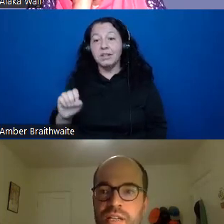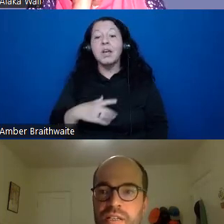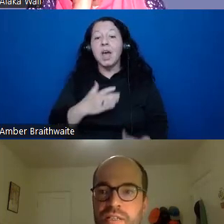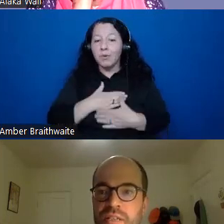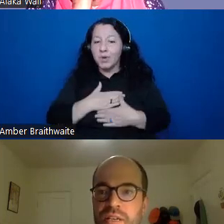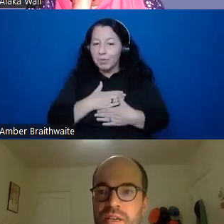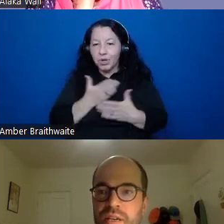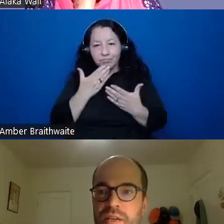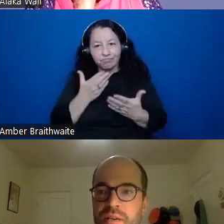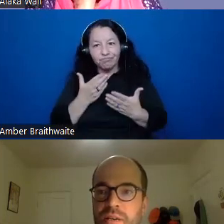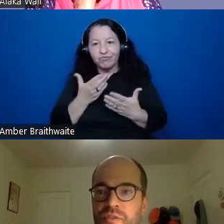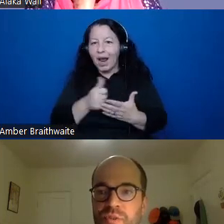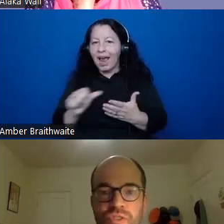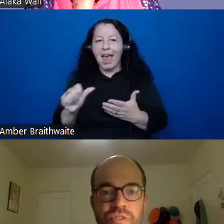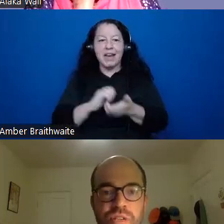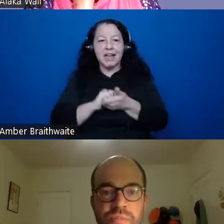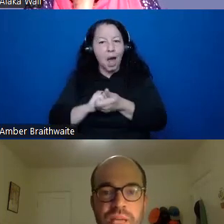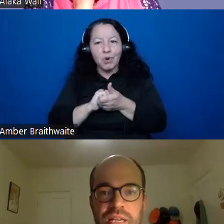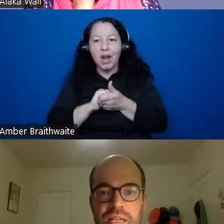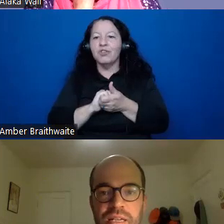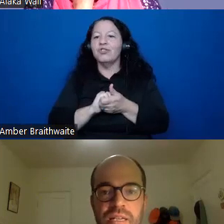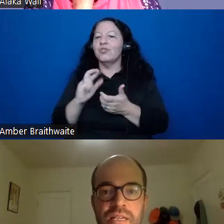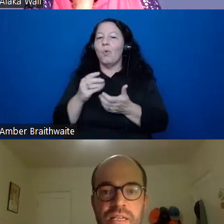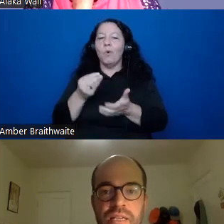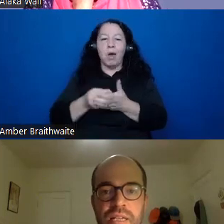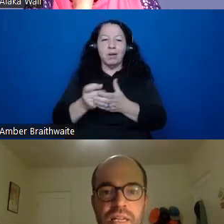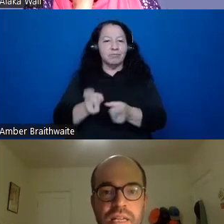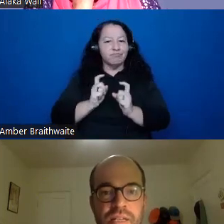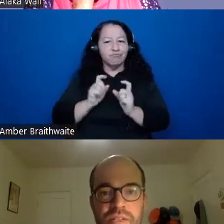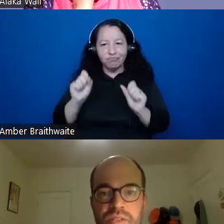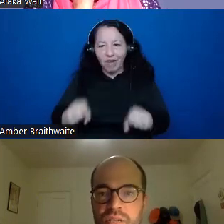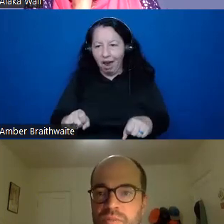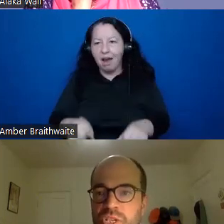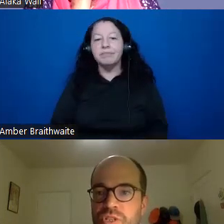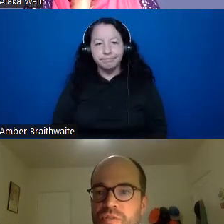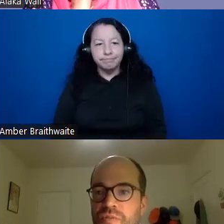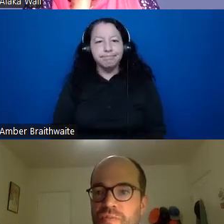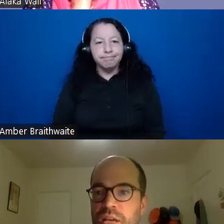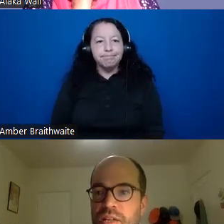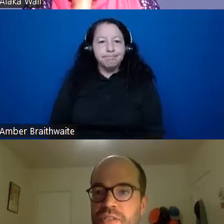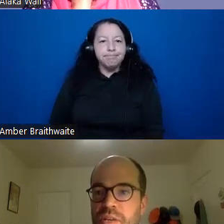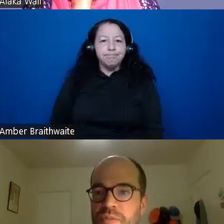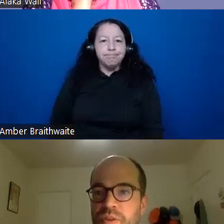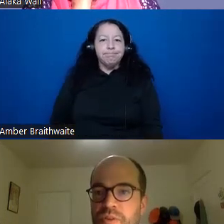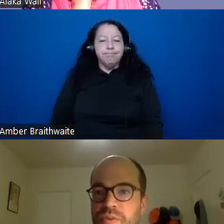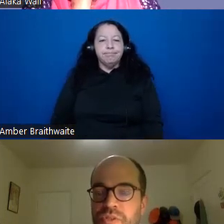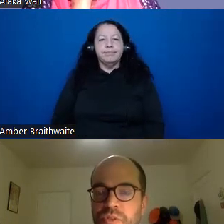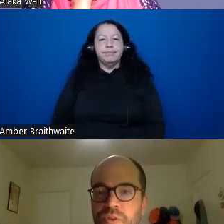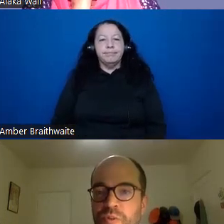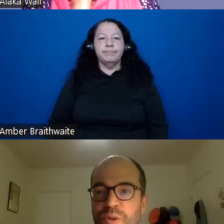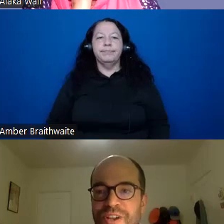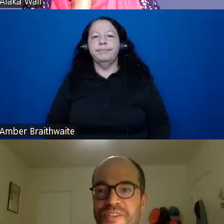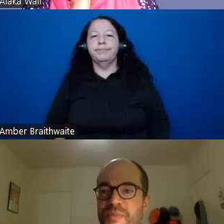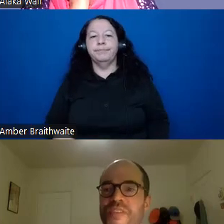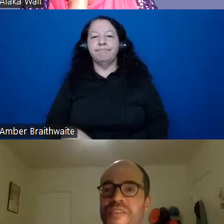collaboration and contribution you can make. And just a heads up to those